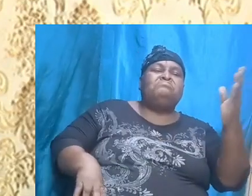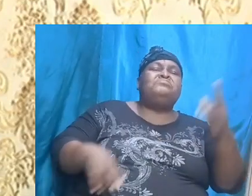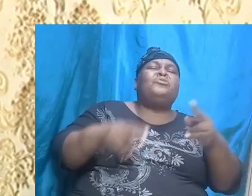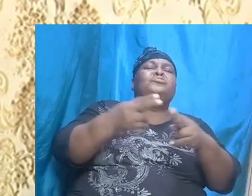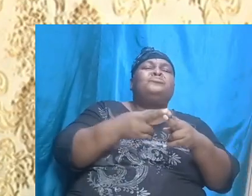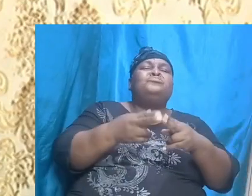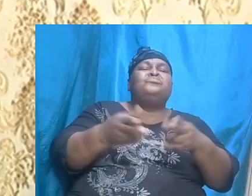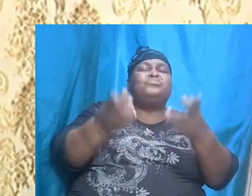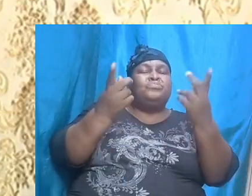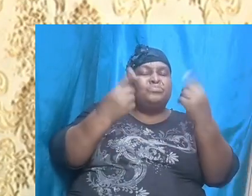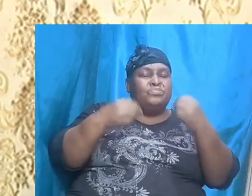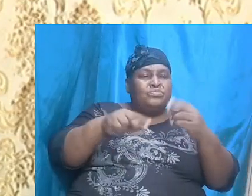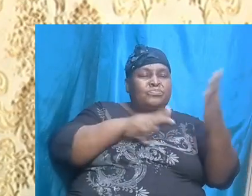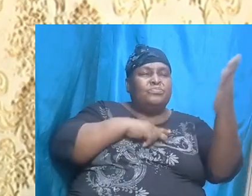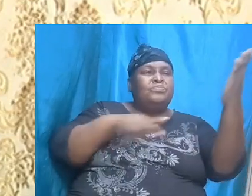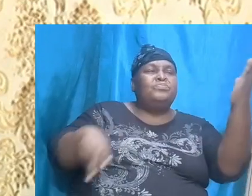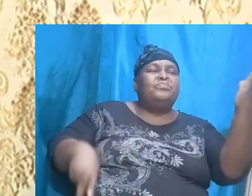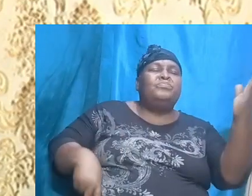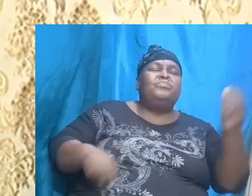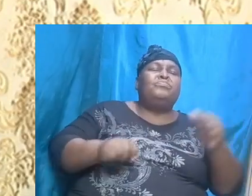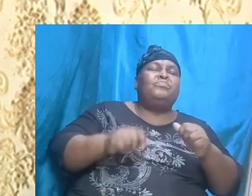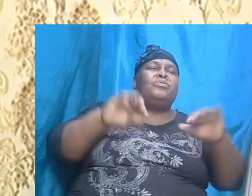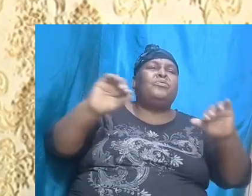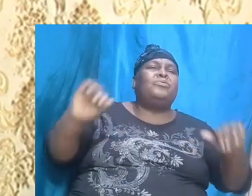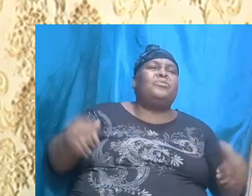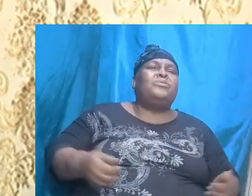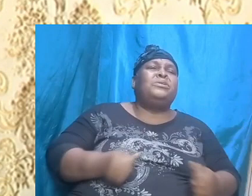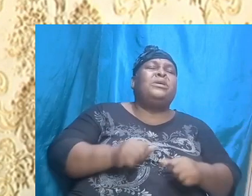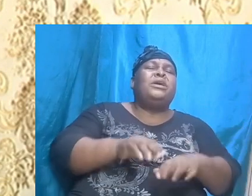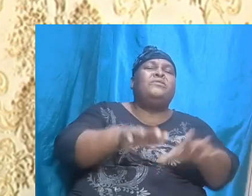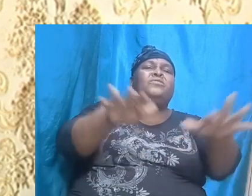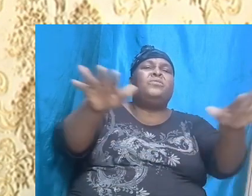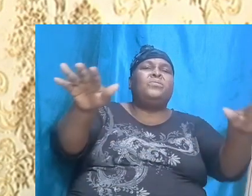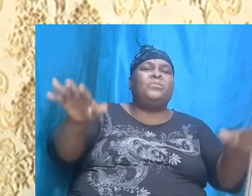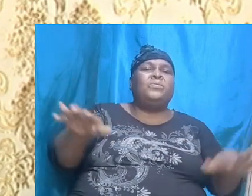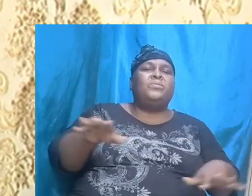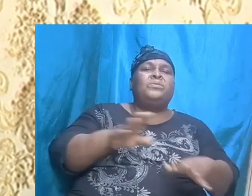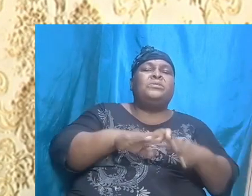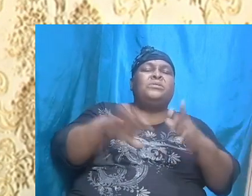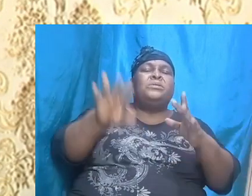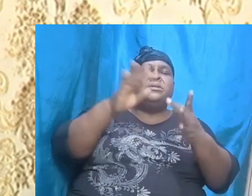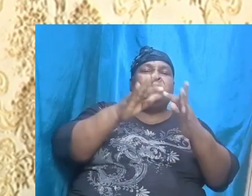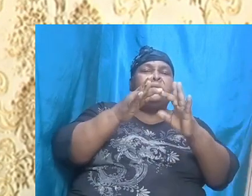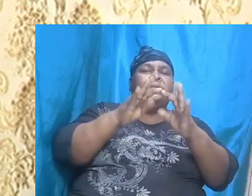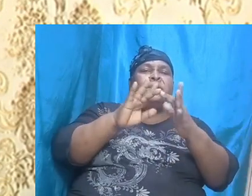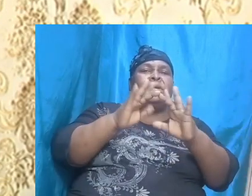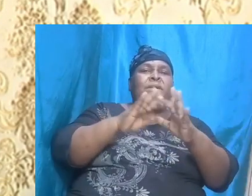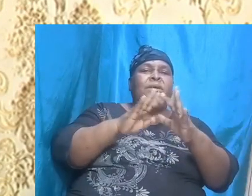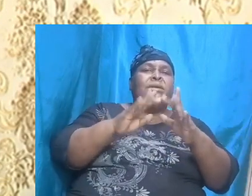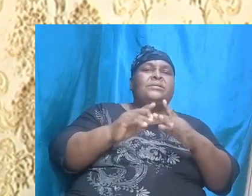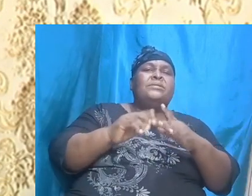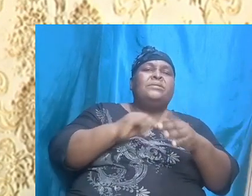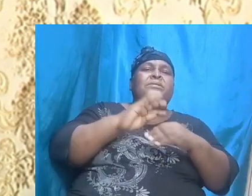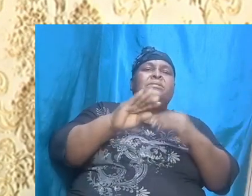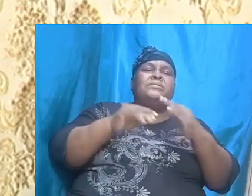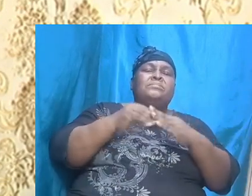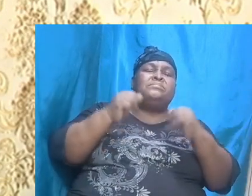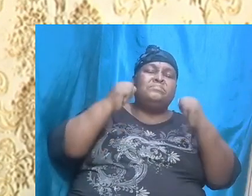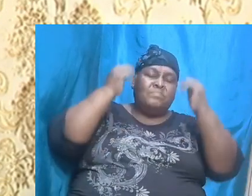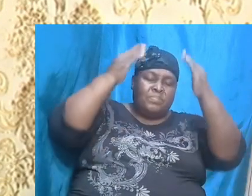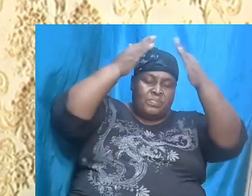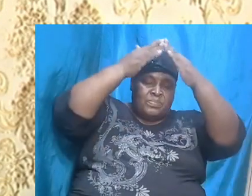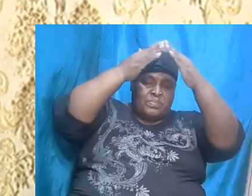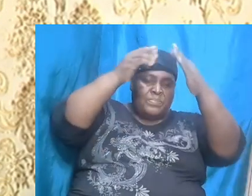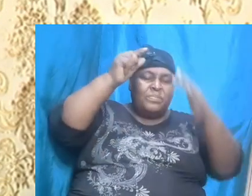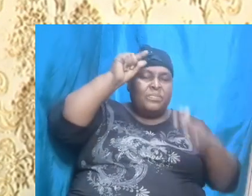King. I want to greet everybody who is online tonight. Amen. All saints, Bishop Daly. Amen. All the